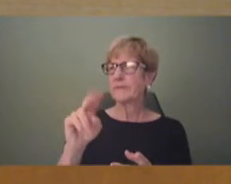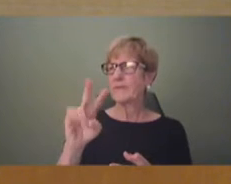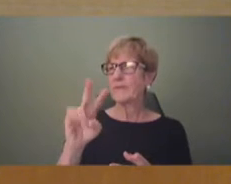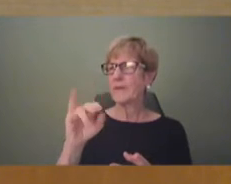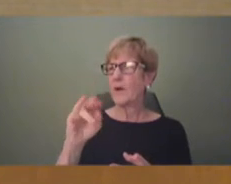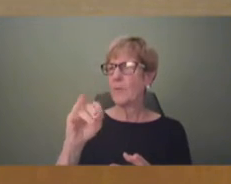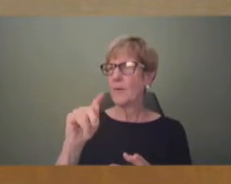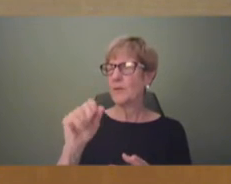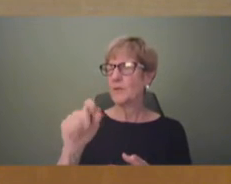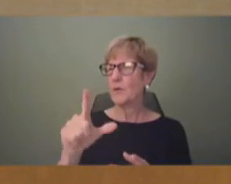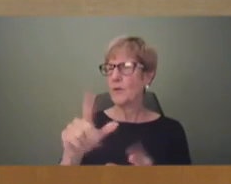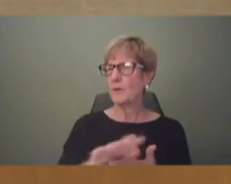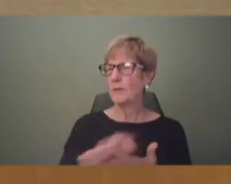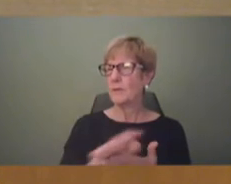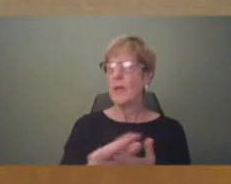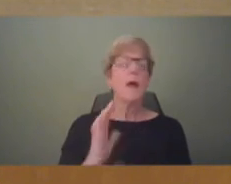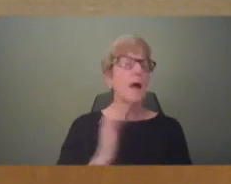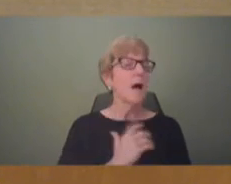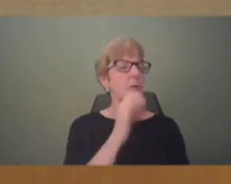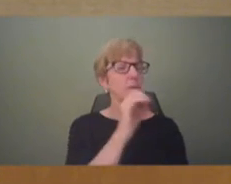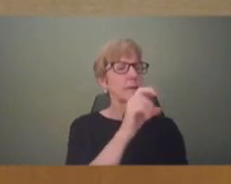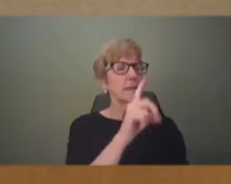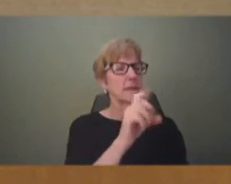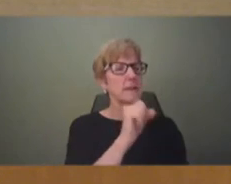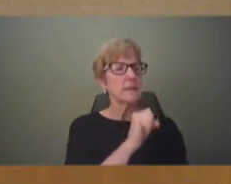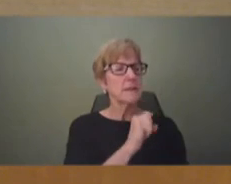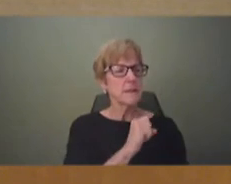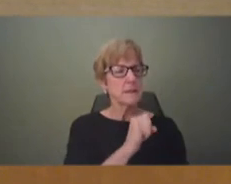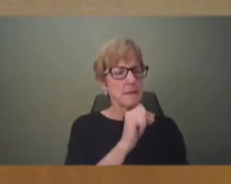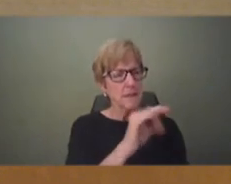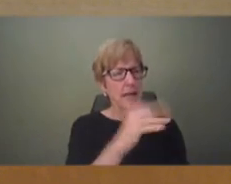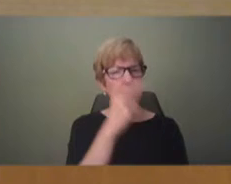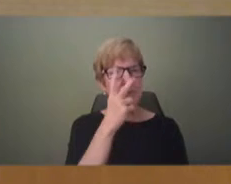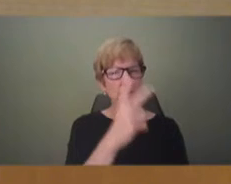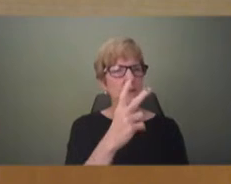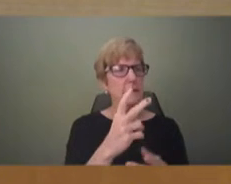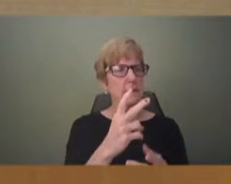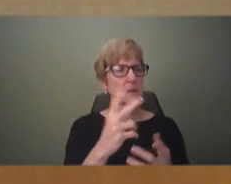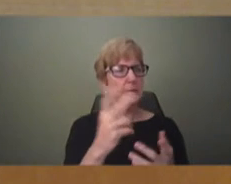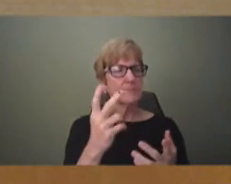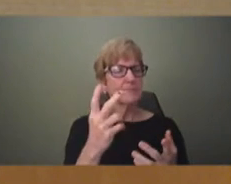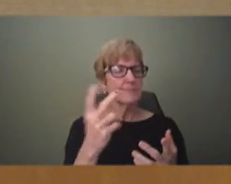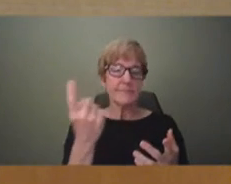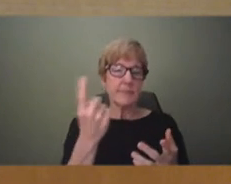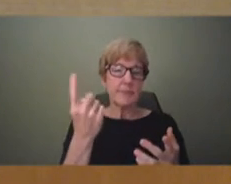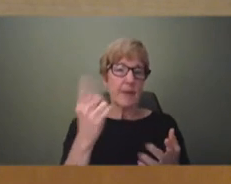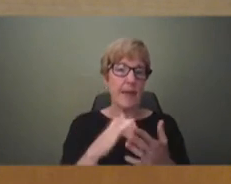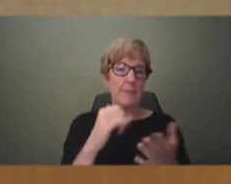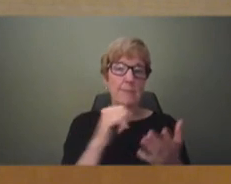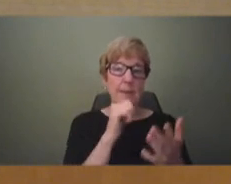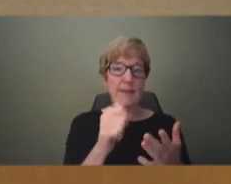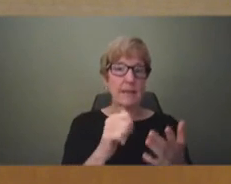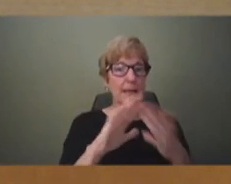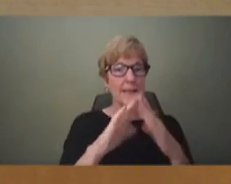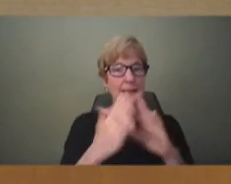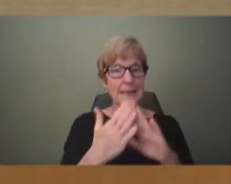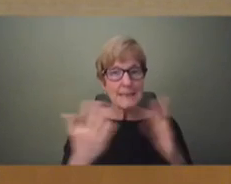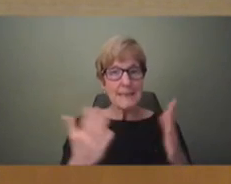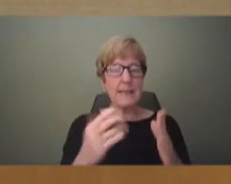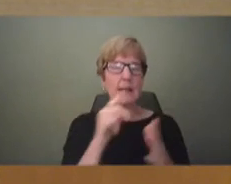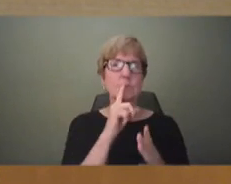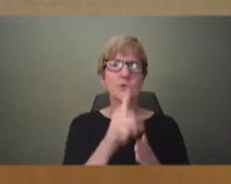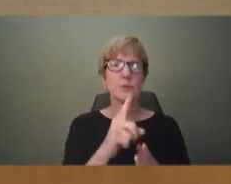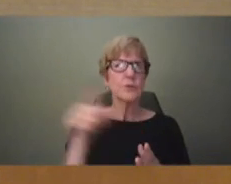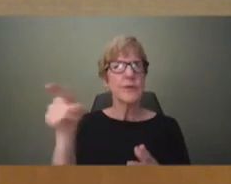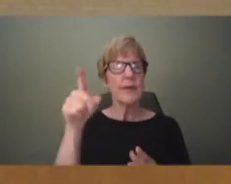I have to follow up with our Ed staff and see if there's any kinds of programs or environmental staff it may not be at the city level there I'm sure they've explored